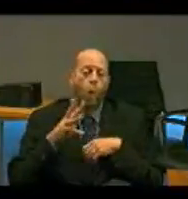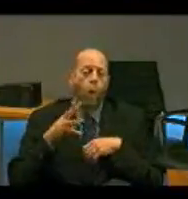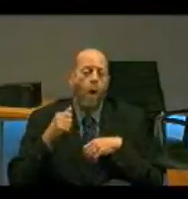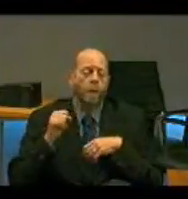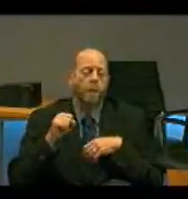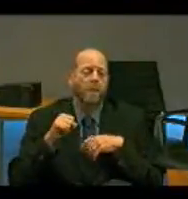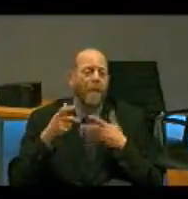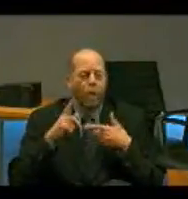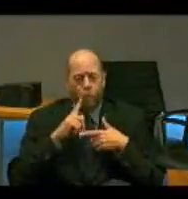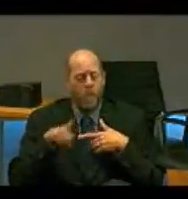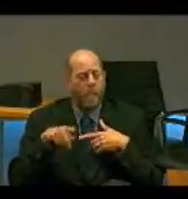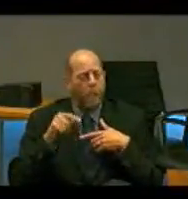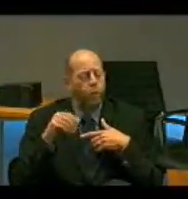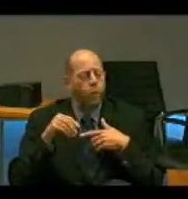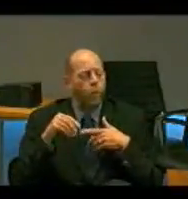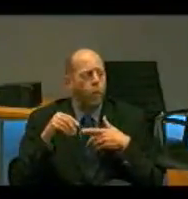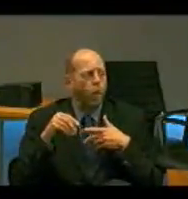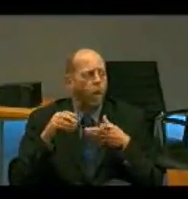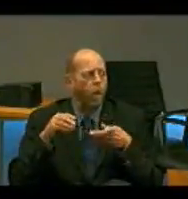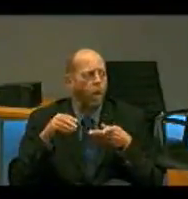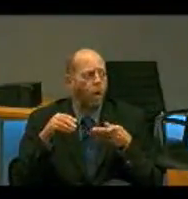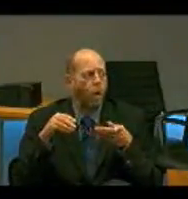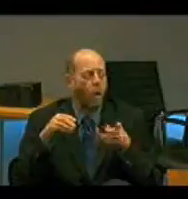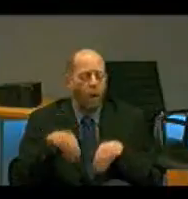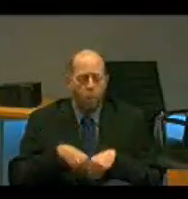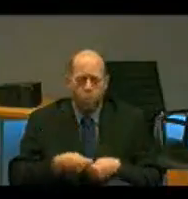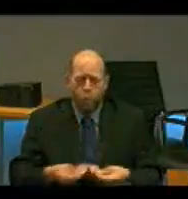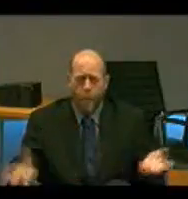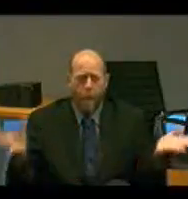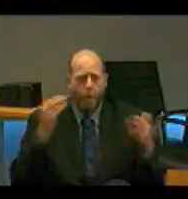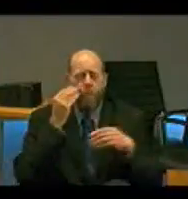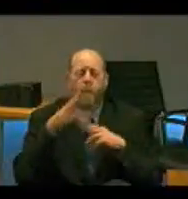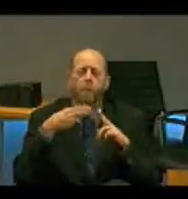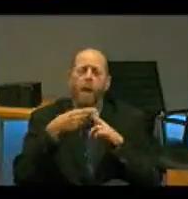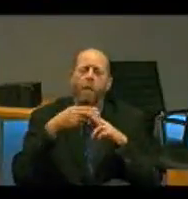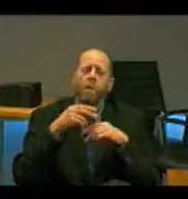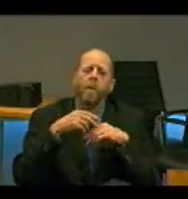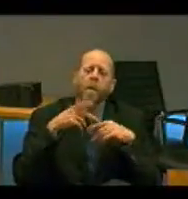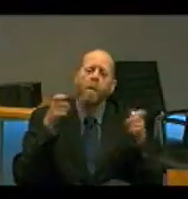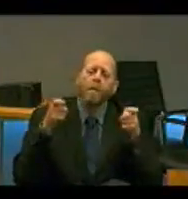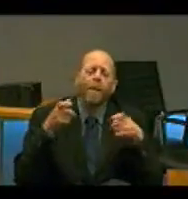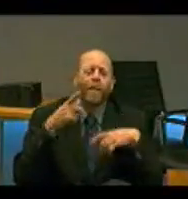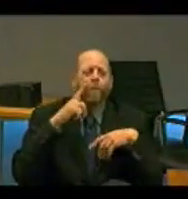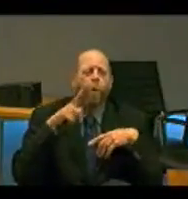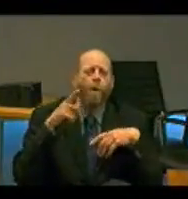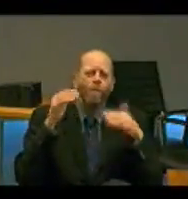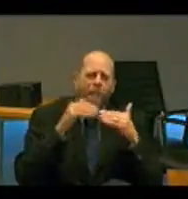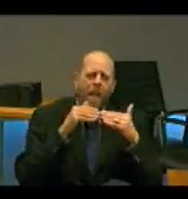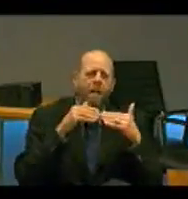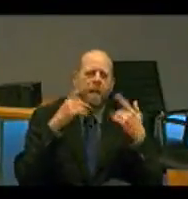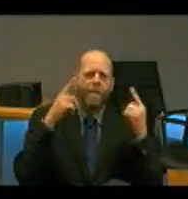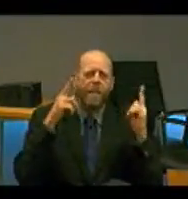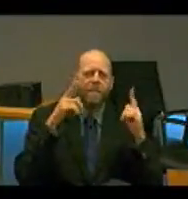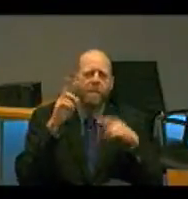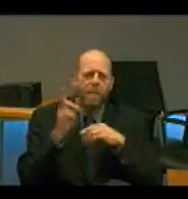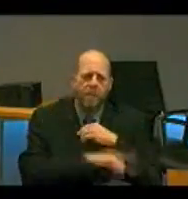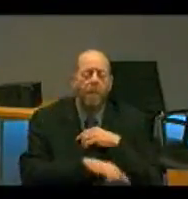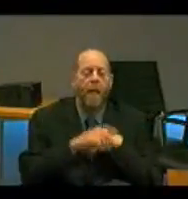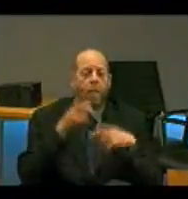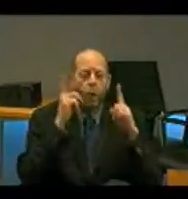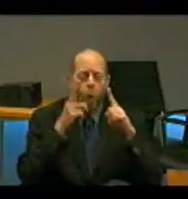was really to put out information on the administration of fair and effective discipline. And the